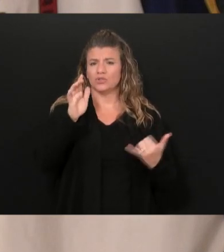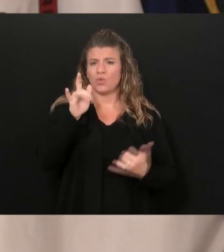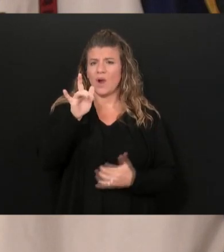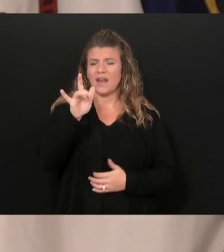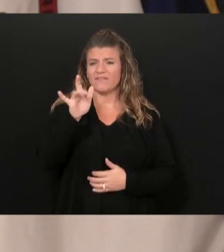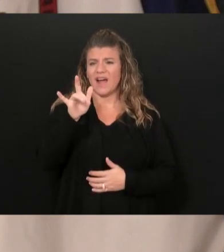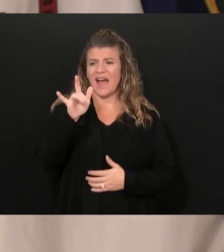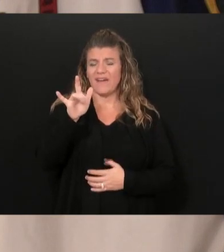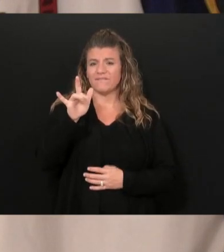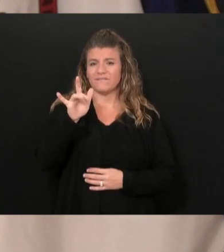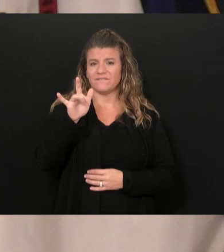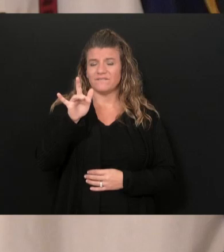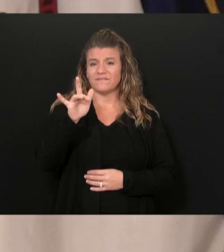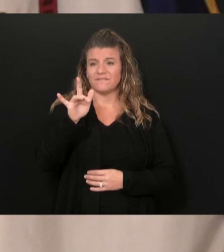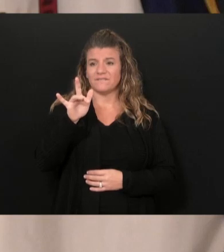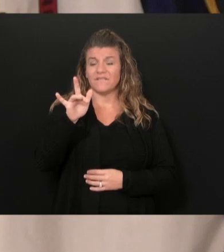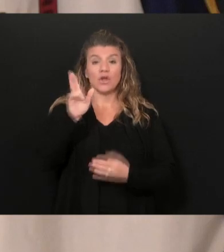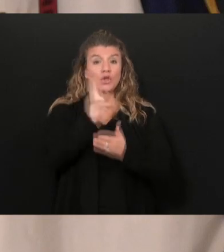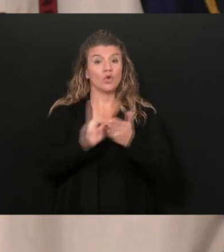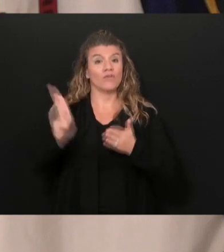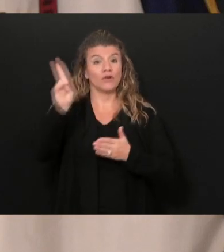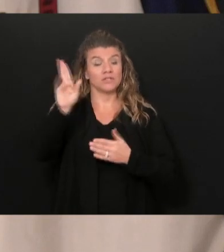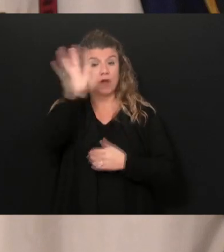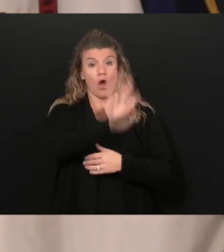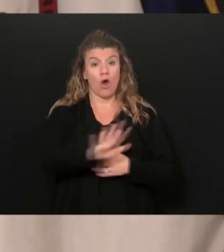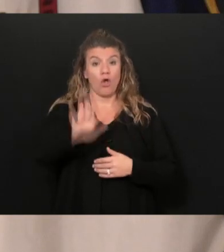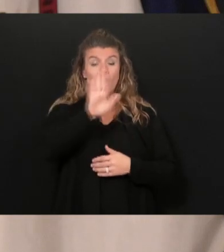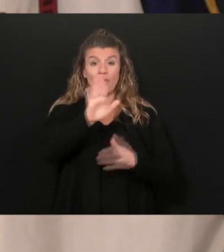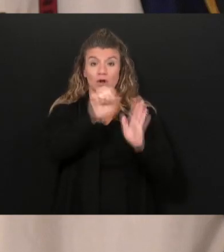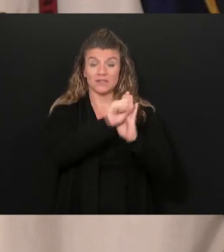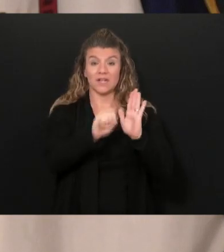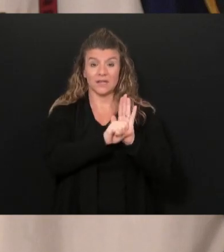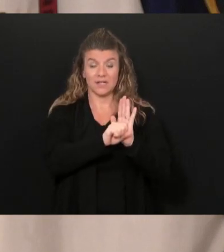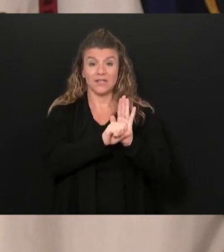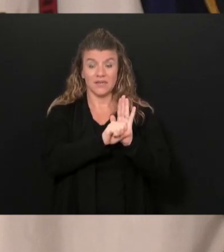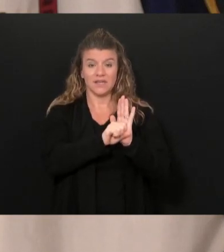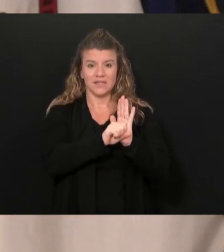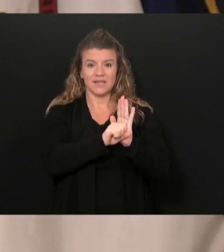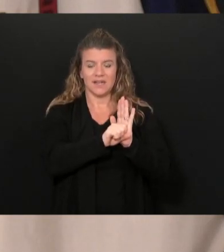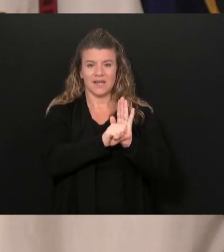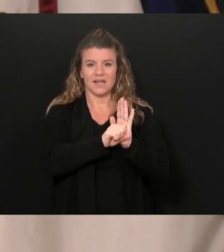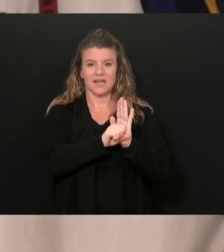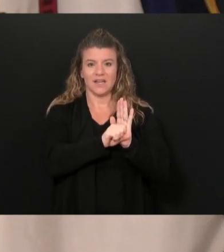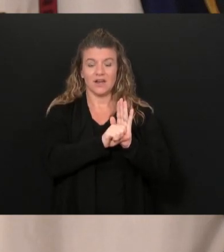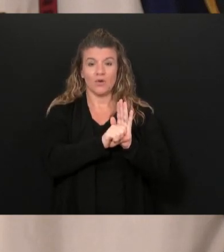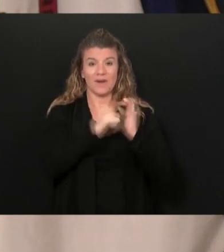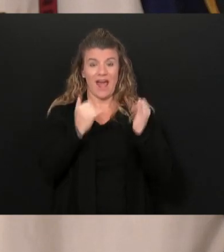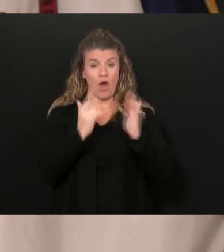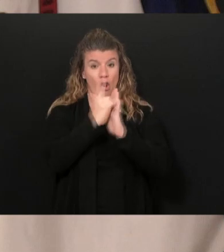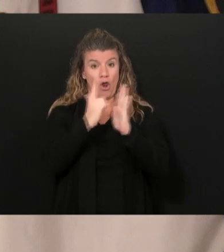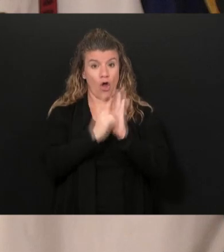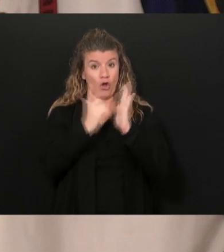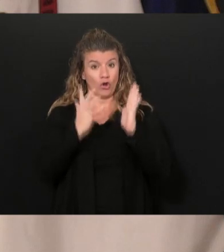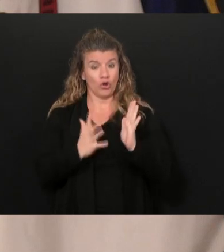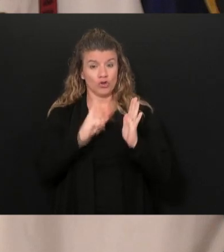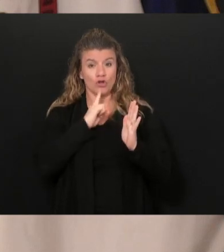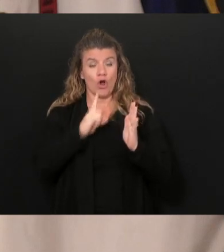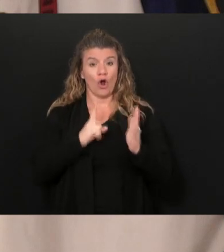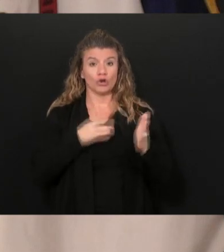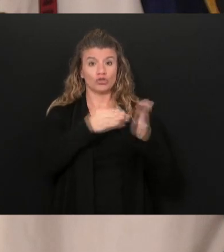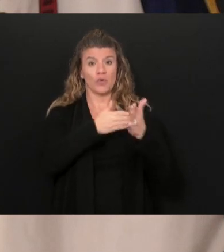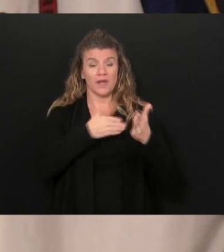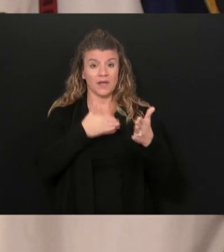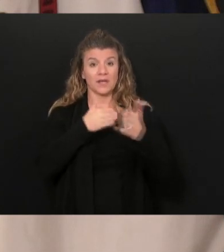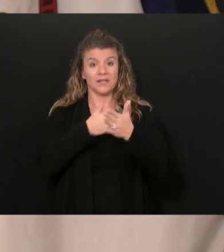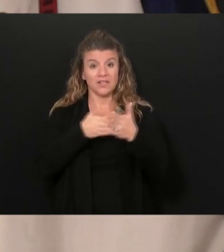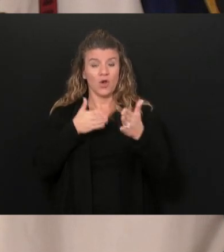25, universities across the state where, attorneys are basically suing, on the behalf